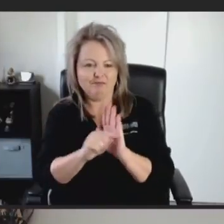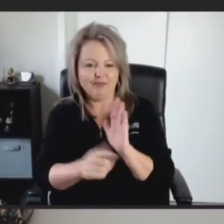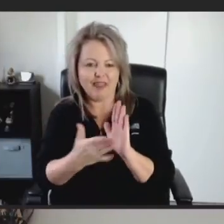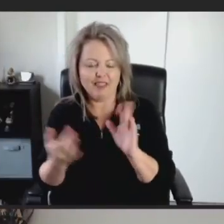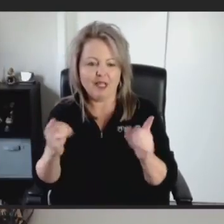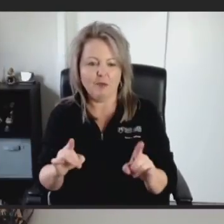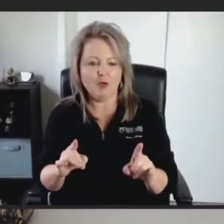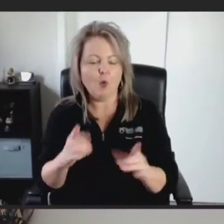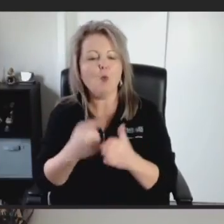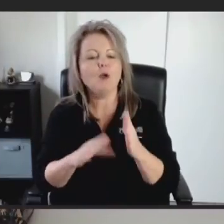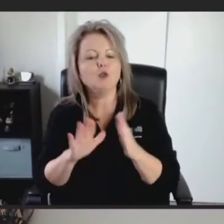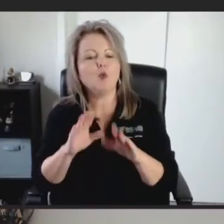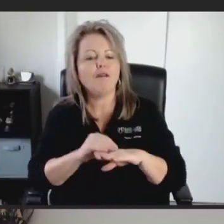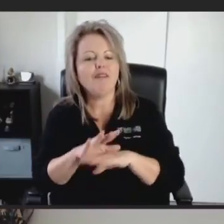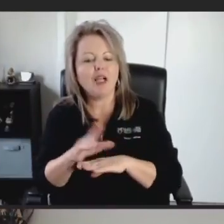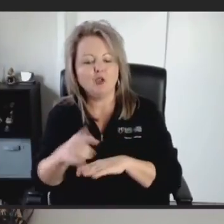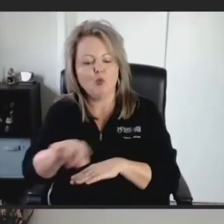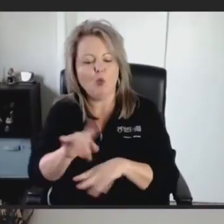people?